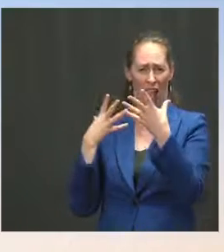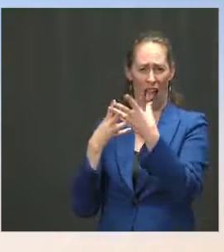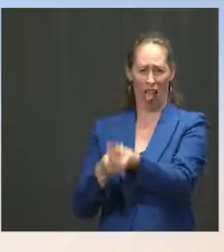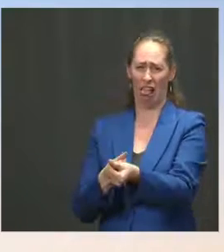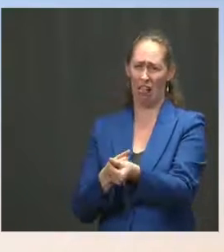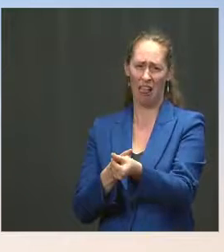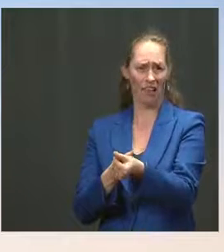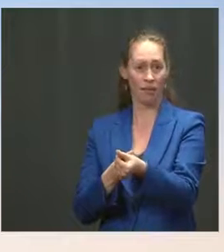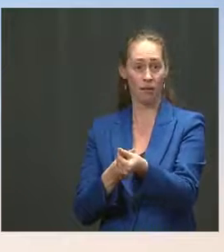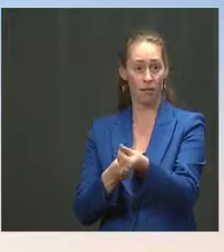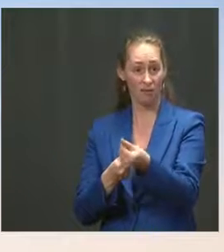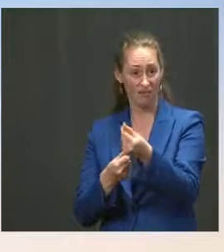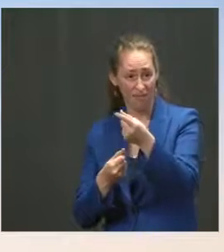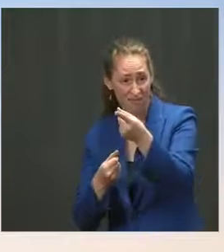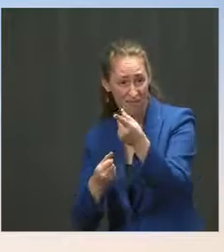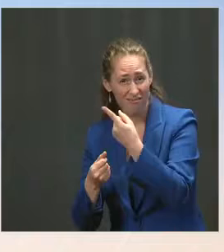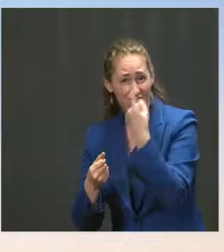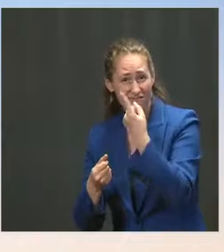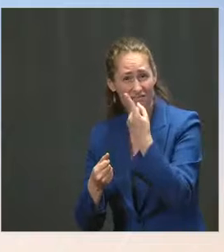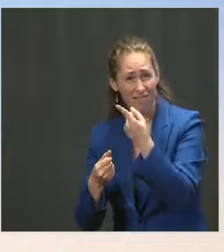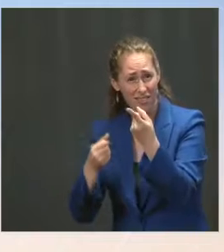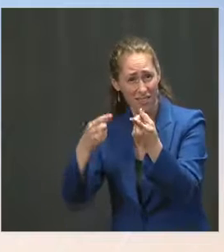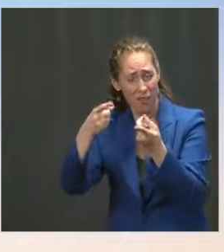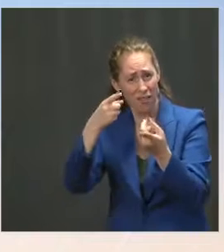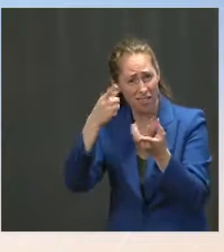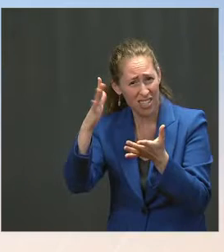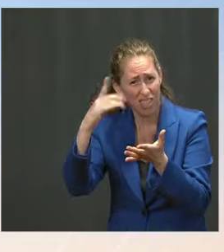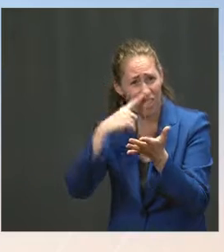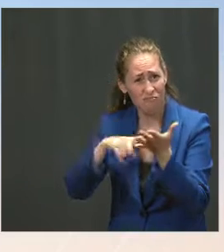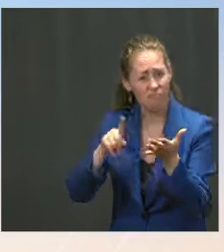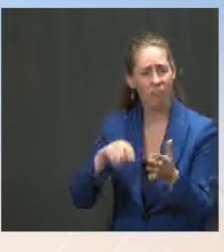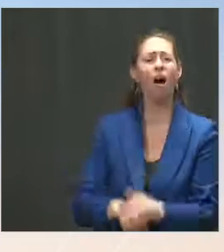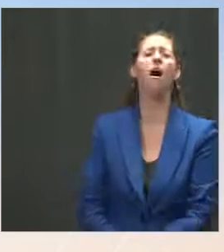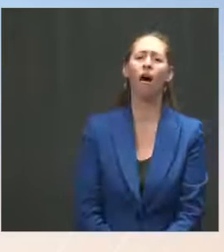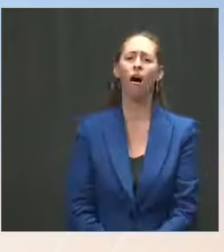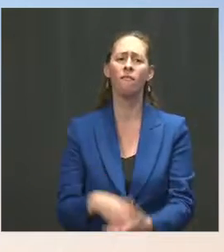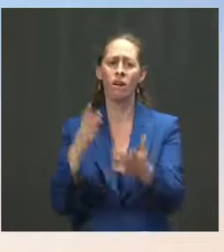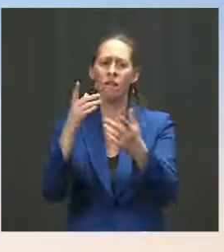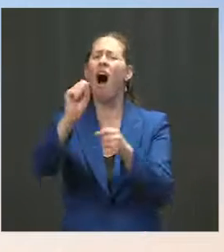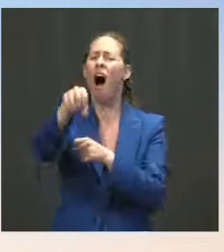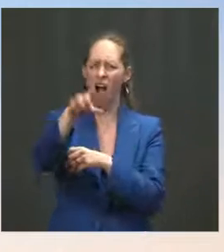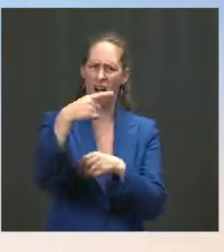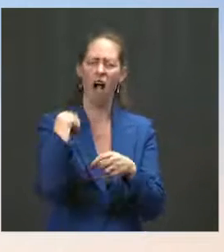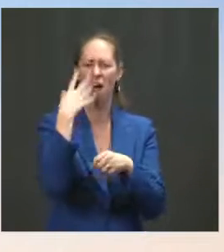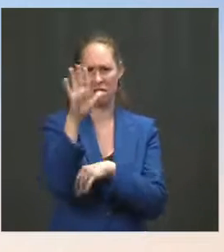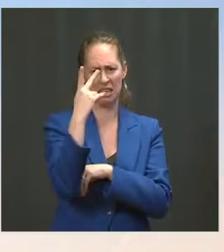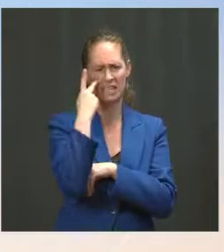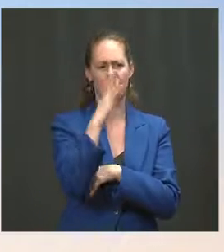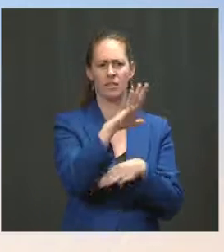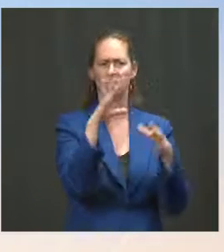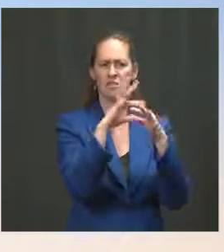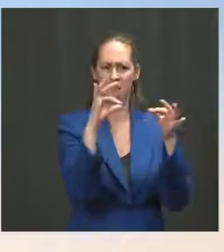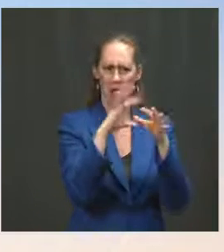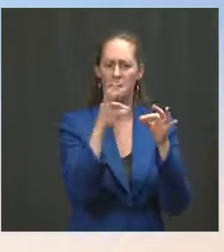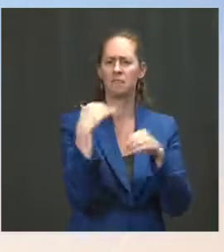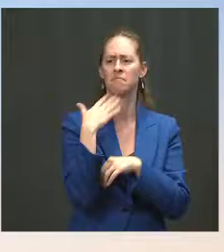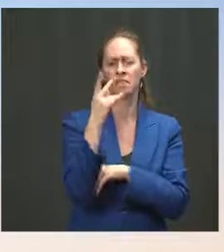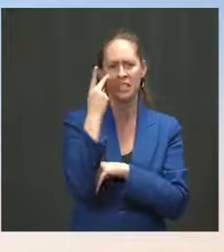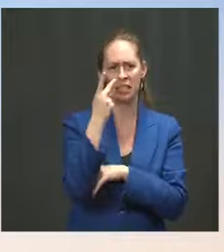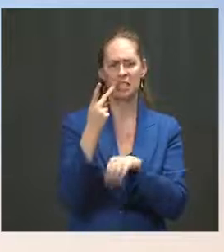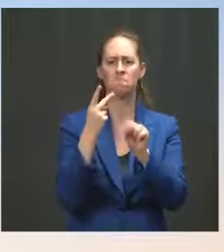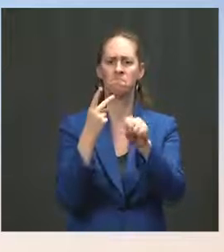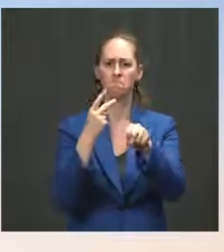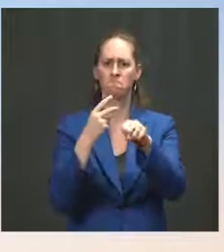to the president in moving our agenda forward. I did see his statement, or we all saw his statement. I'd note that I think